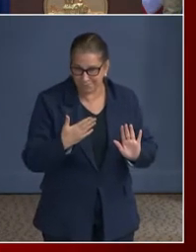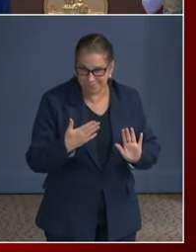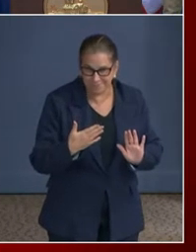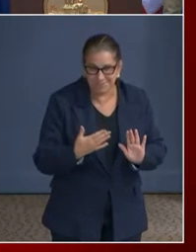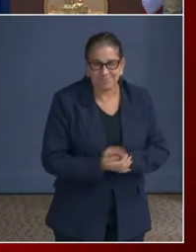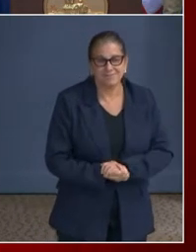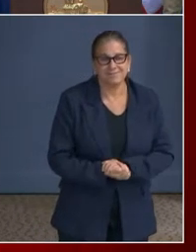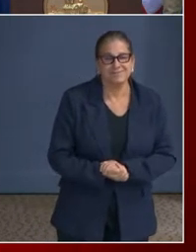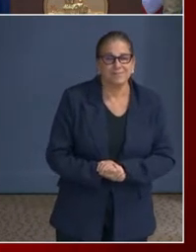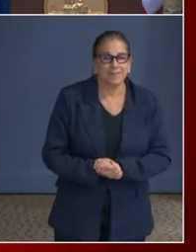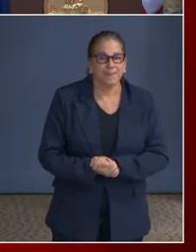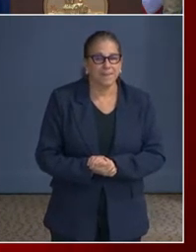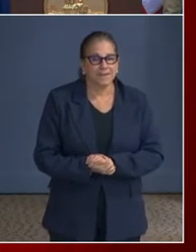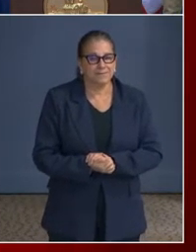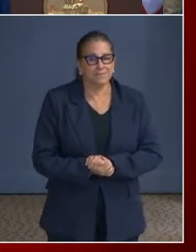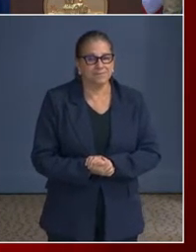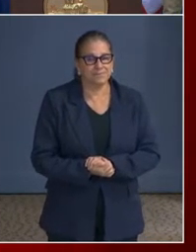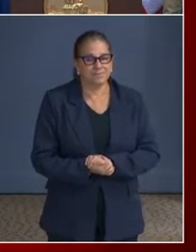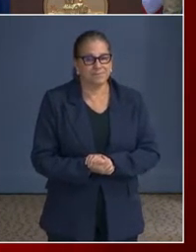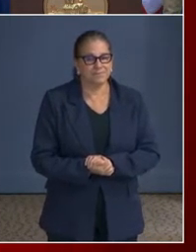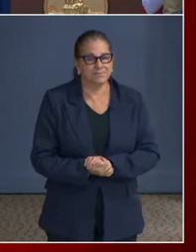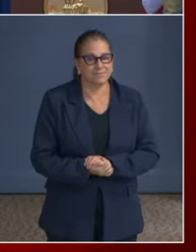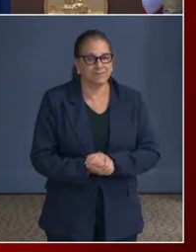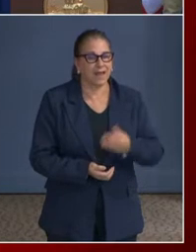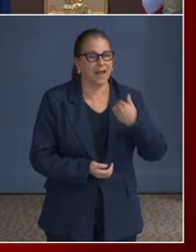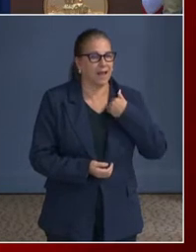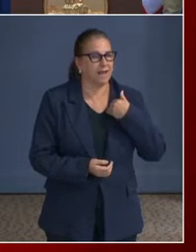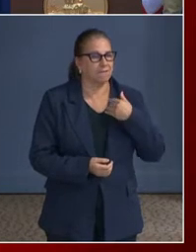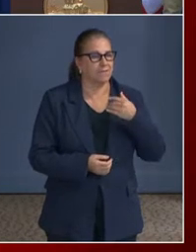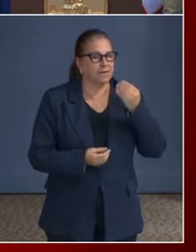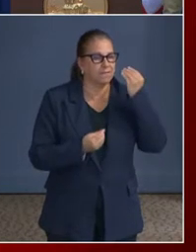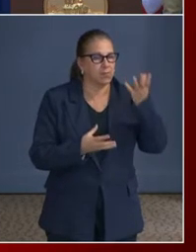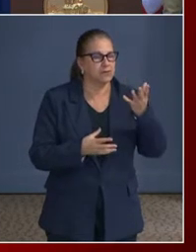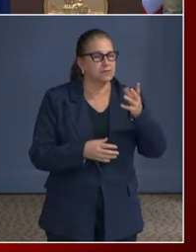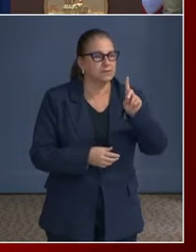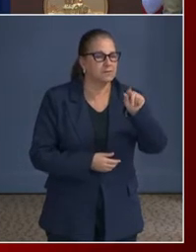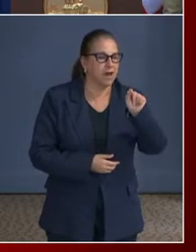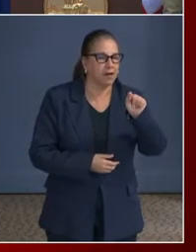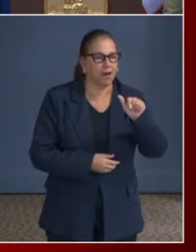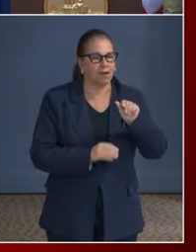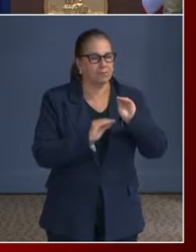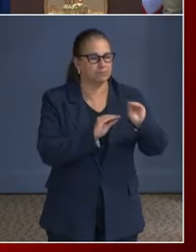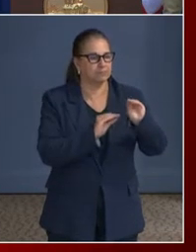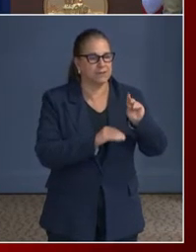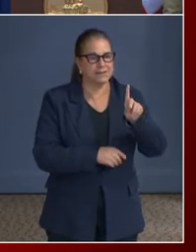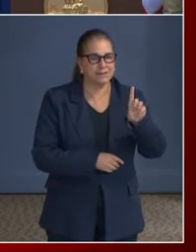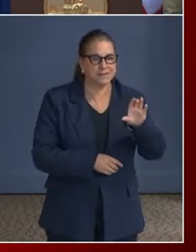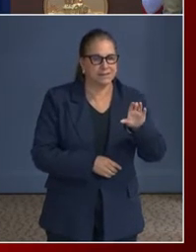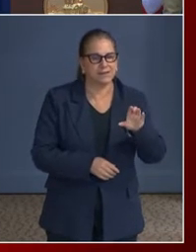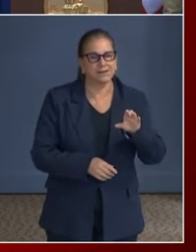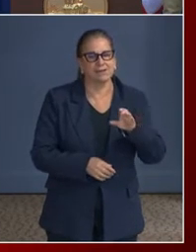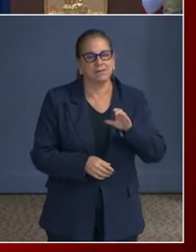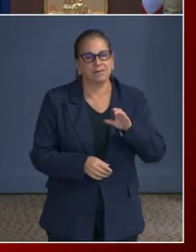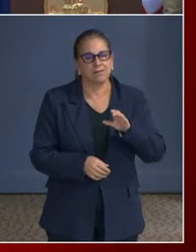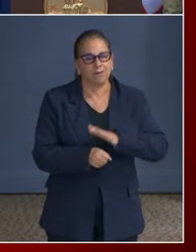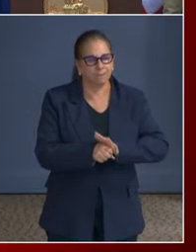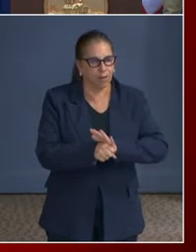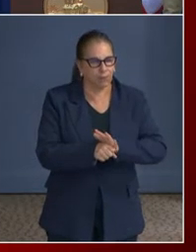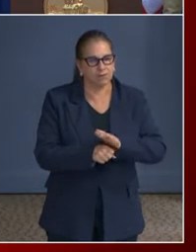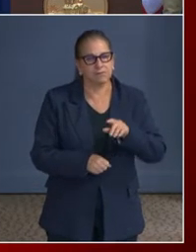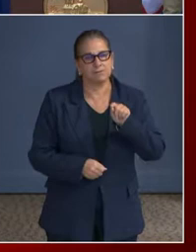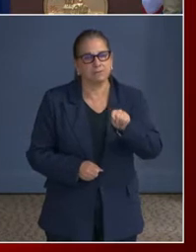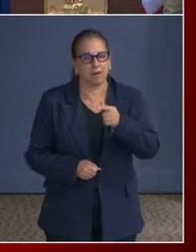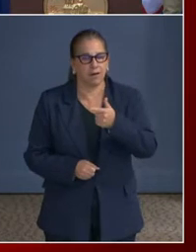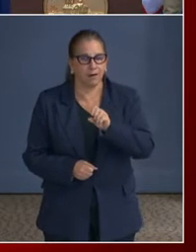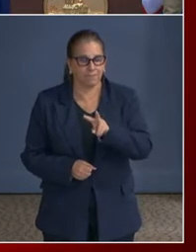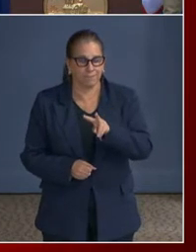coronavirus.dc.gov related to community spread, testing, healthcare capacity, and contact tracing.